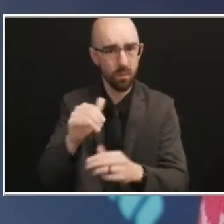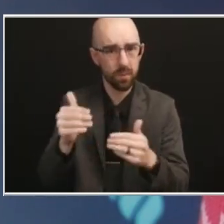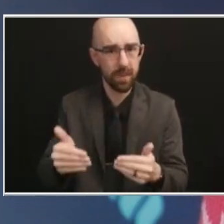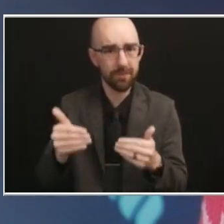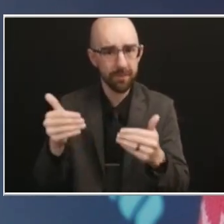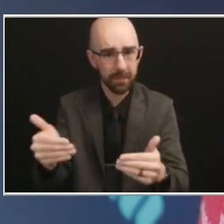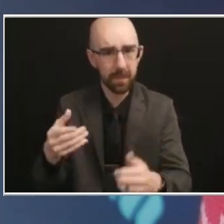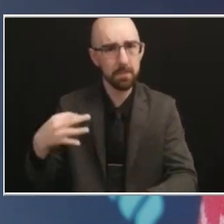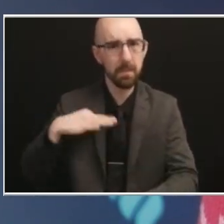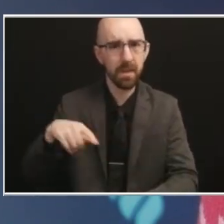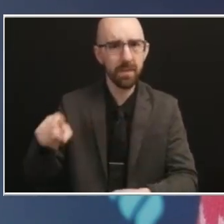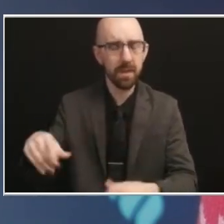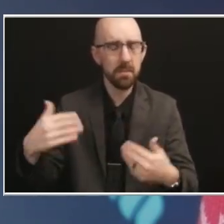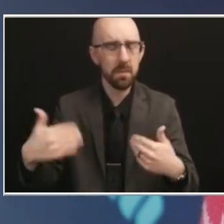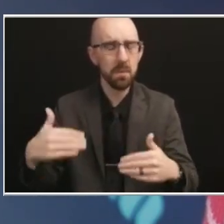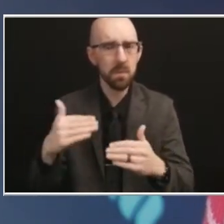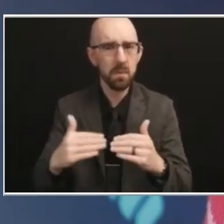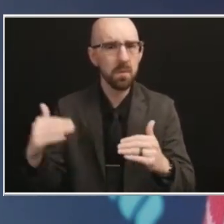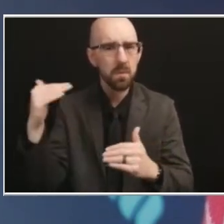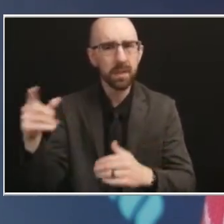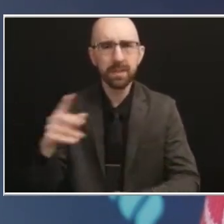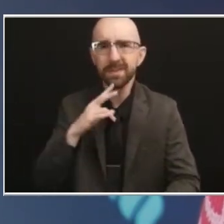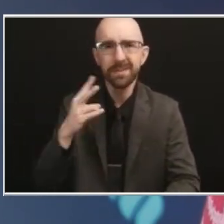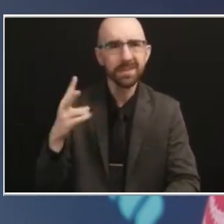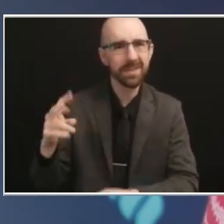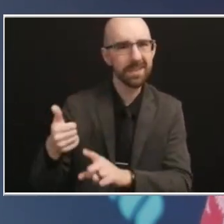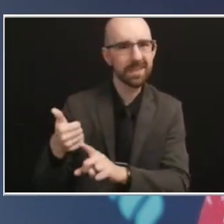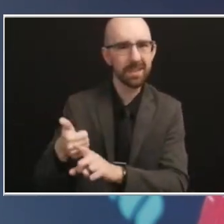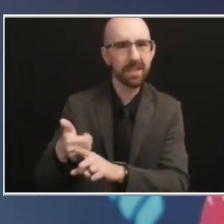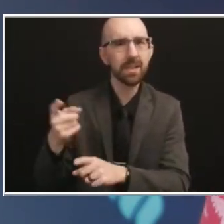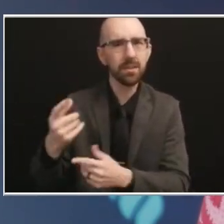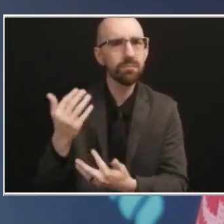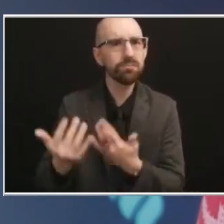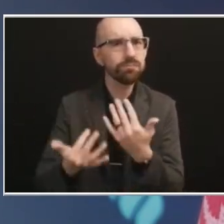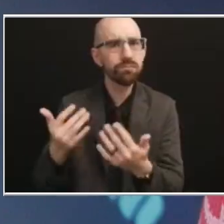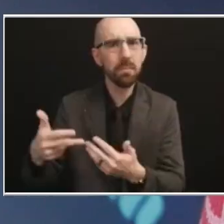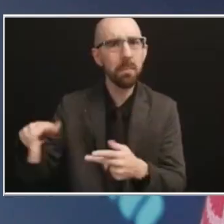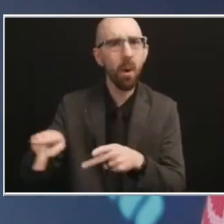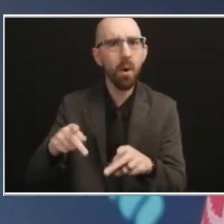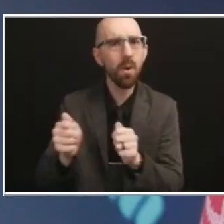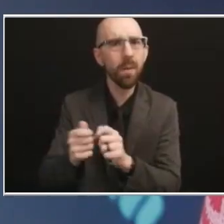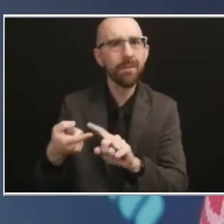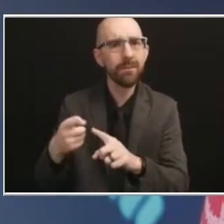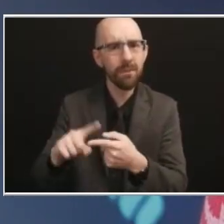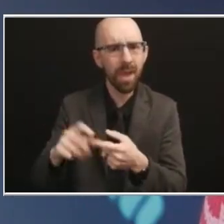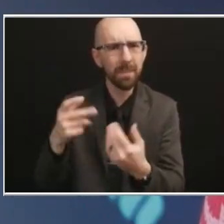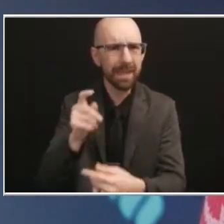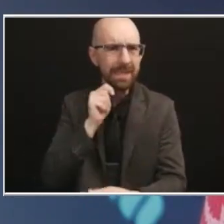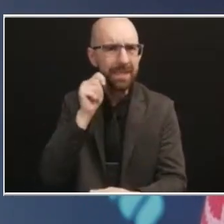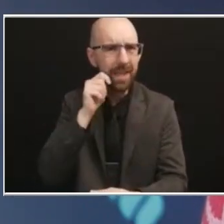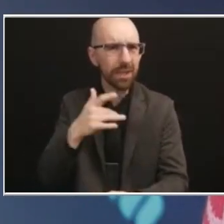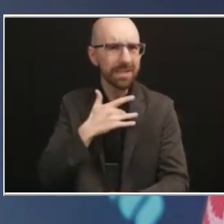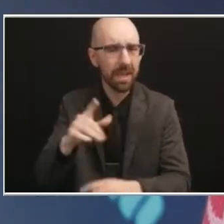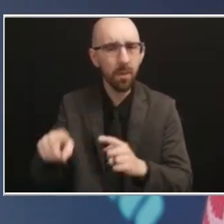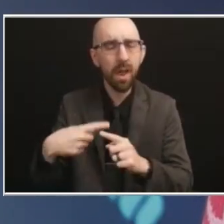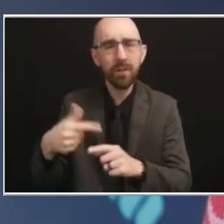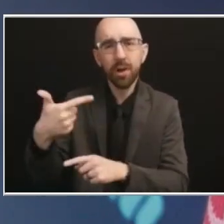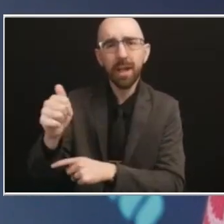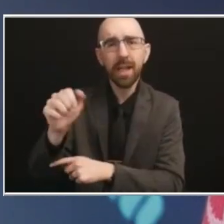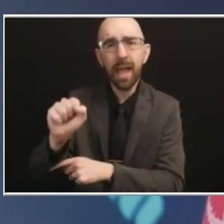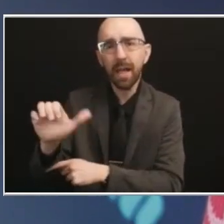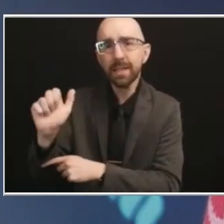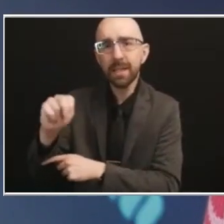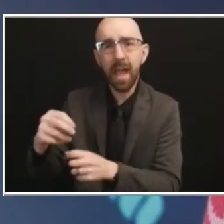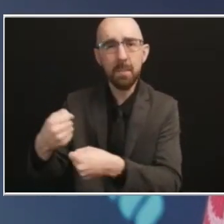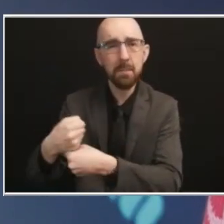him greatly. The 17-year-old was enjoying a bonfire with friends, as so many teenagers do, when a gas can exploded, catching